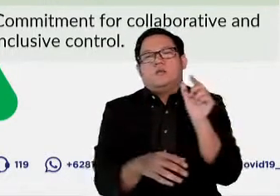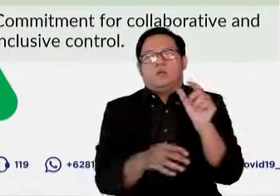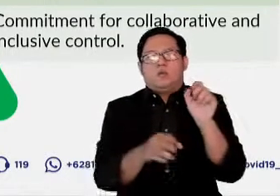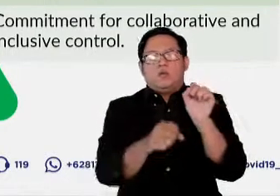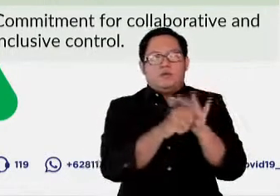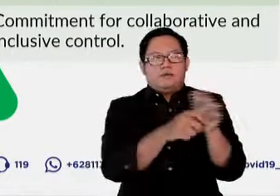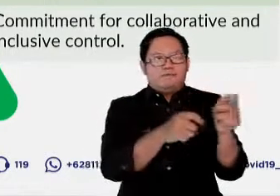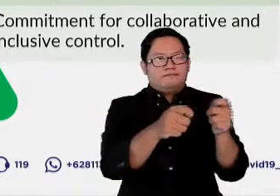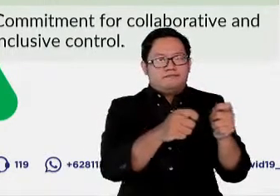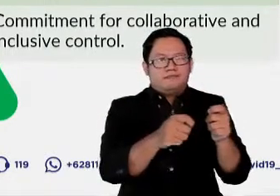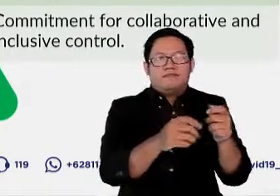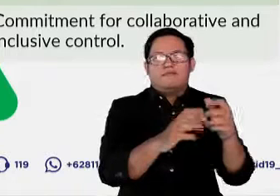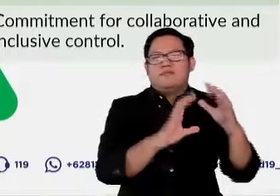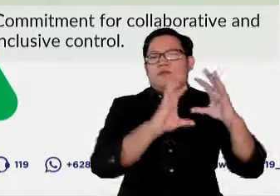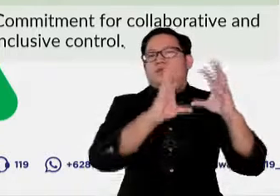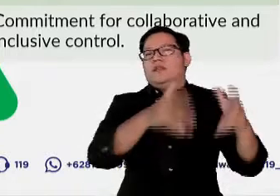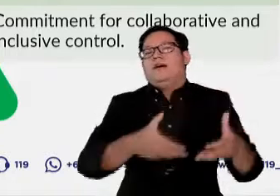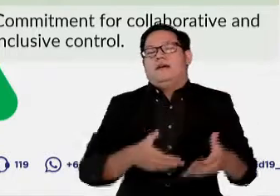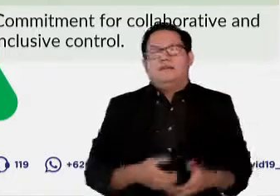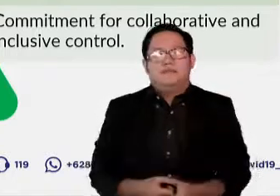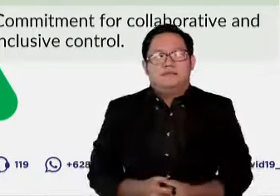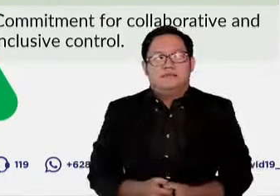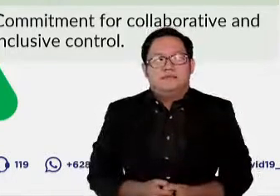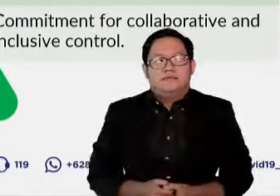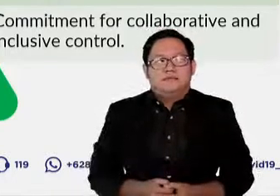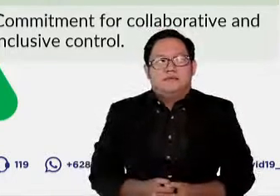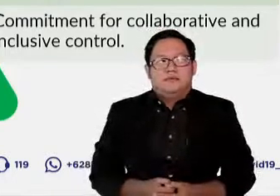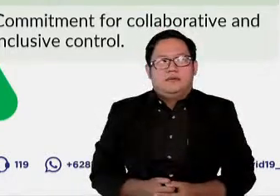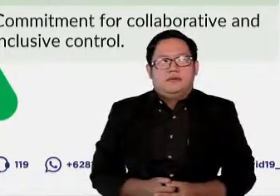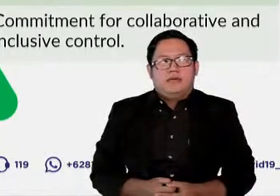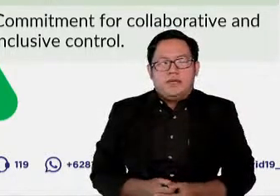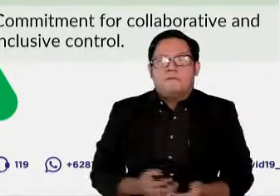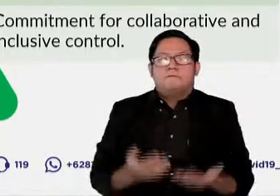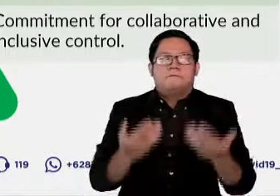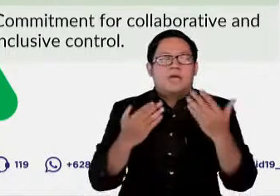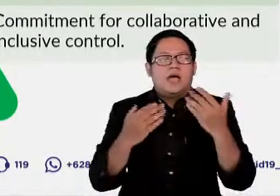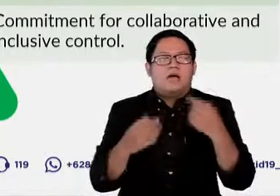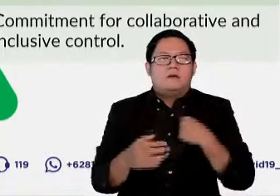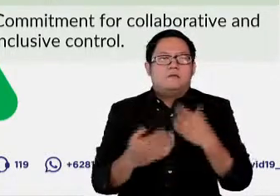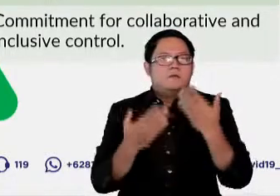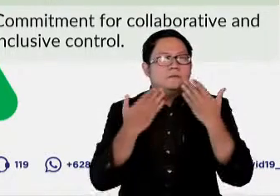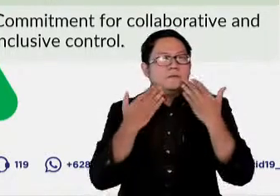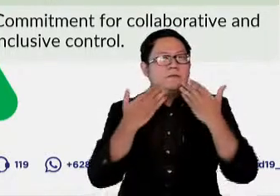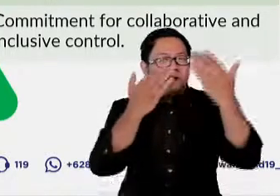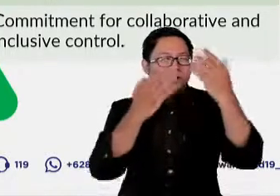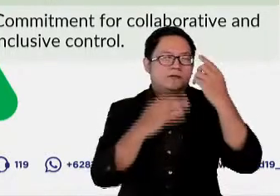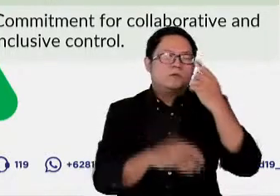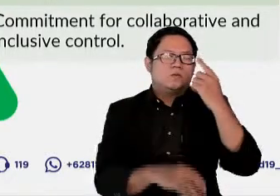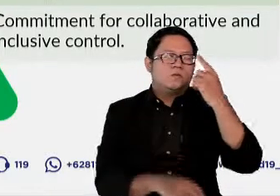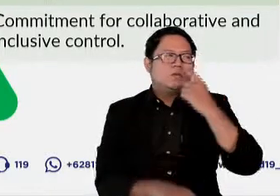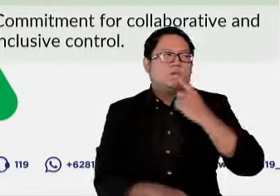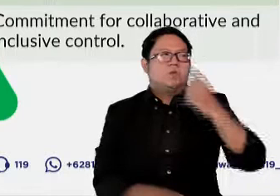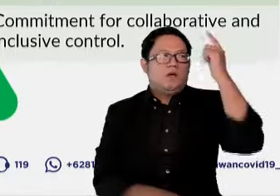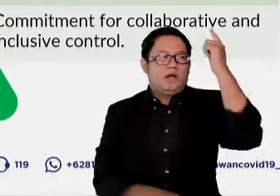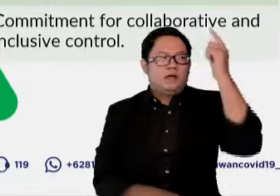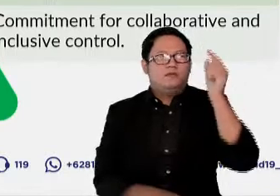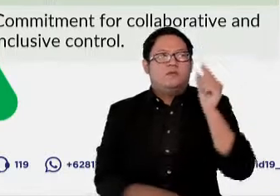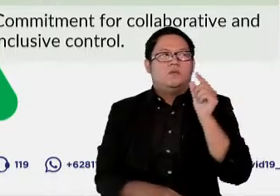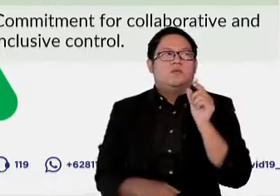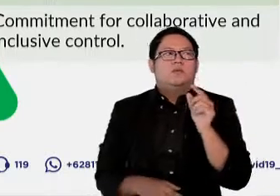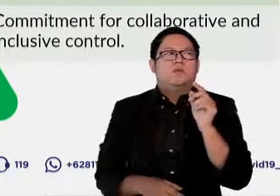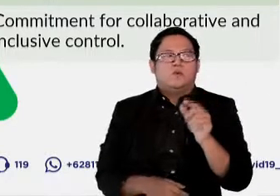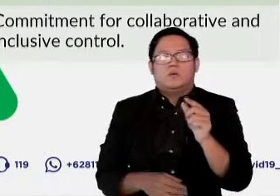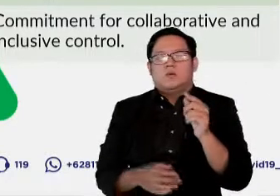COVID-19 globally. Thank God for the grace of God Almighty as well as the hard work of the community and the government